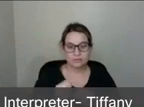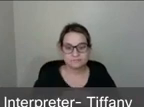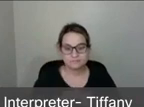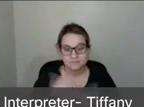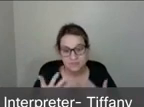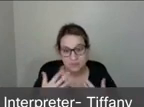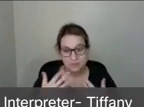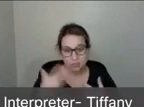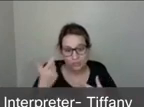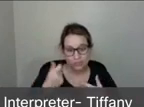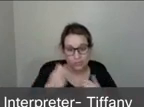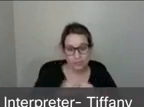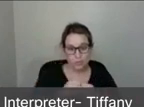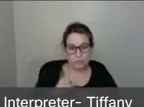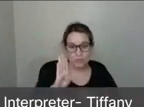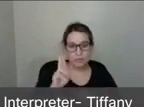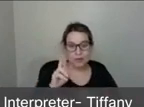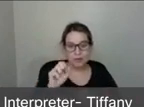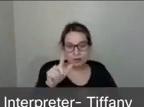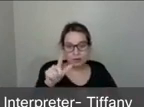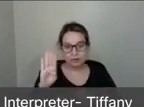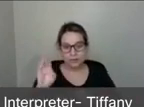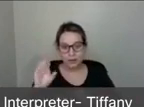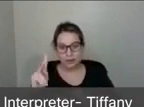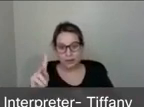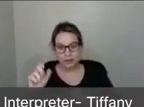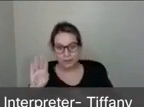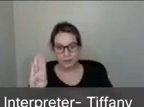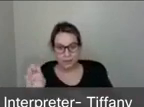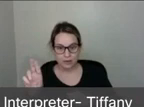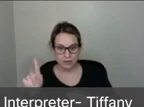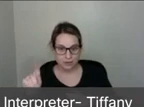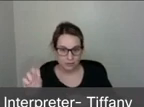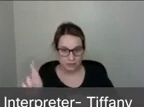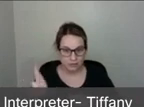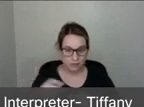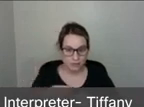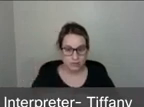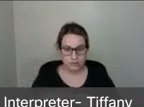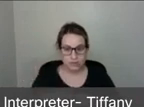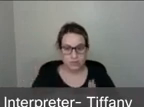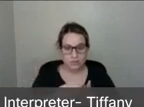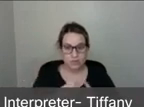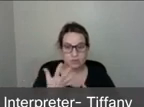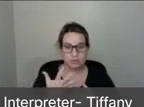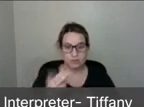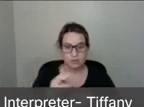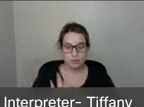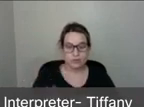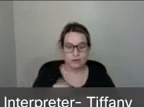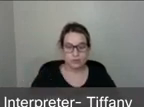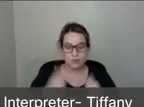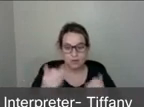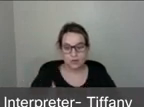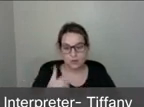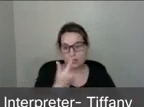maybe with Build Back Better, also since significant federal investment is key to keeping up with the growth in our area. I am a resident of Goodyear and would